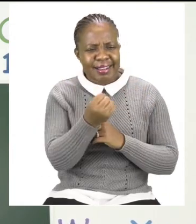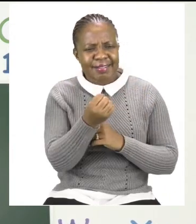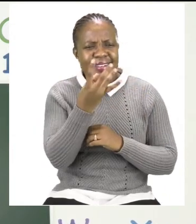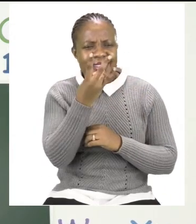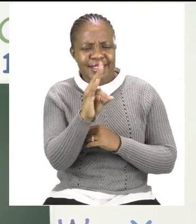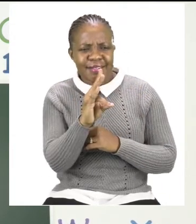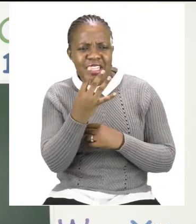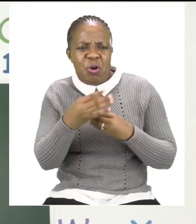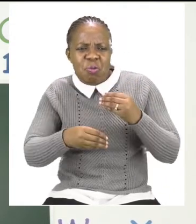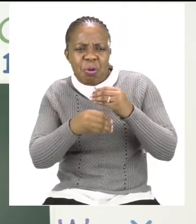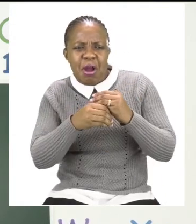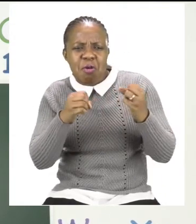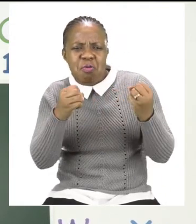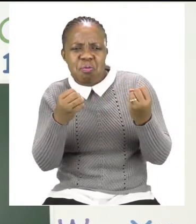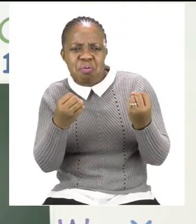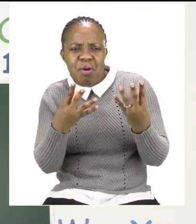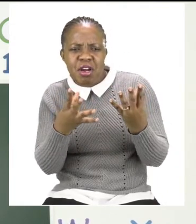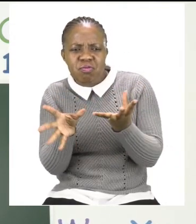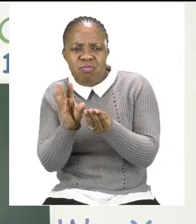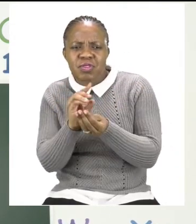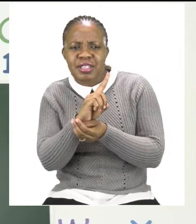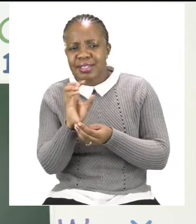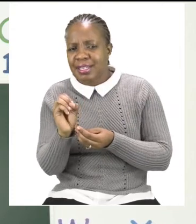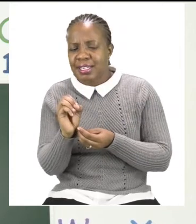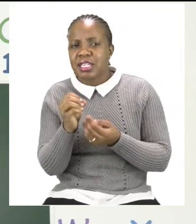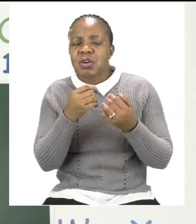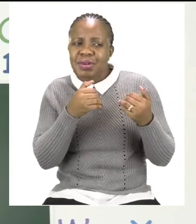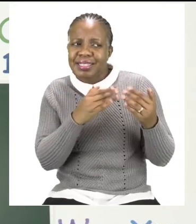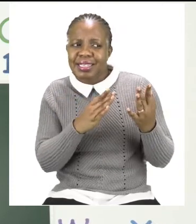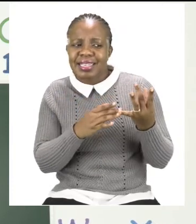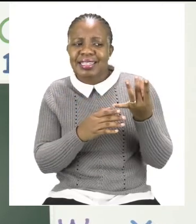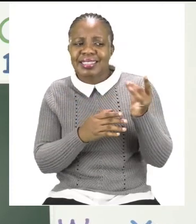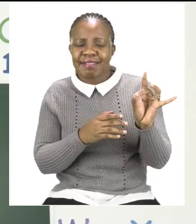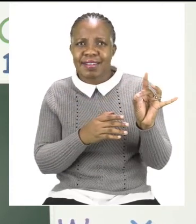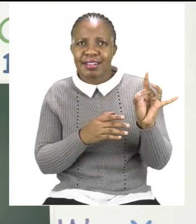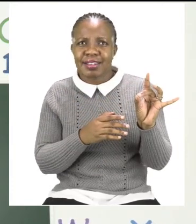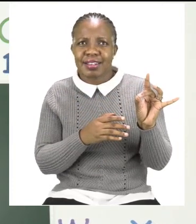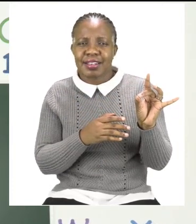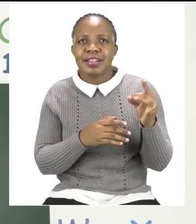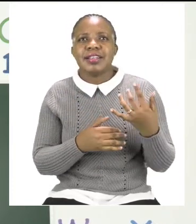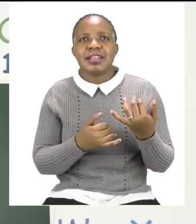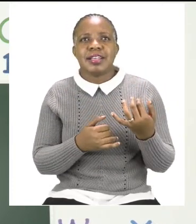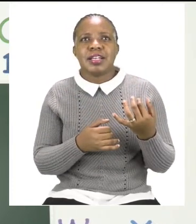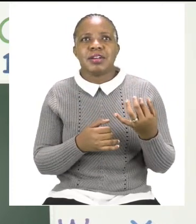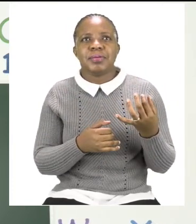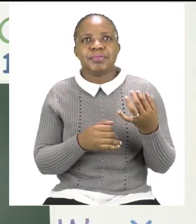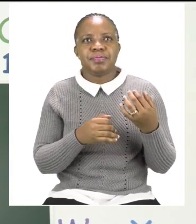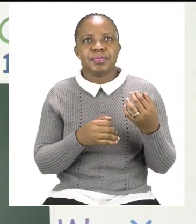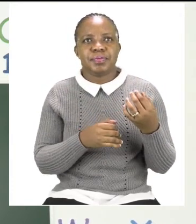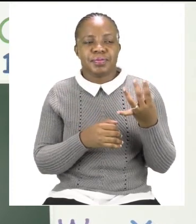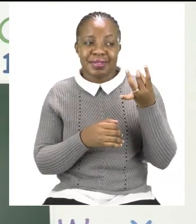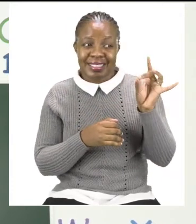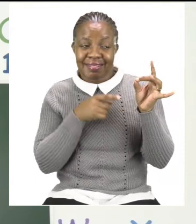we're going to start counting from the next number to 7 so that we can get to 10. Our 7